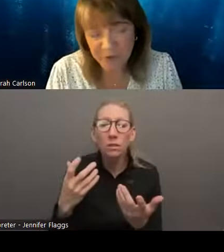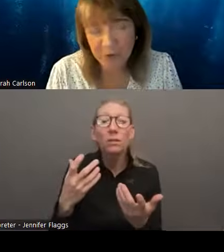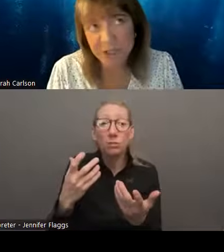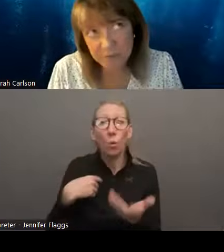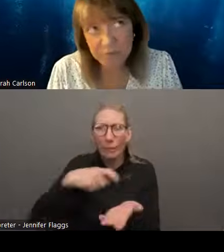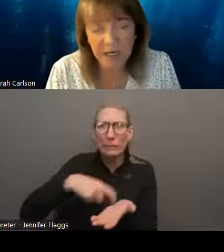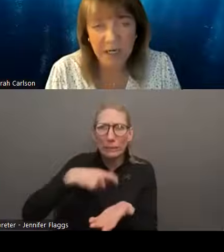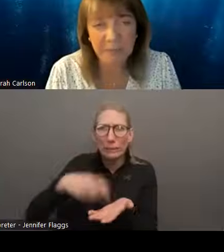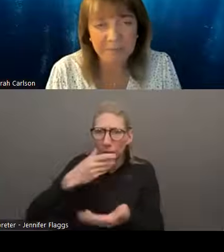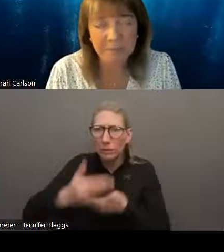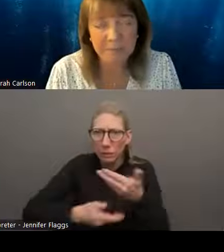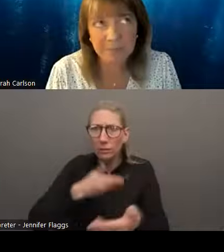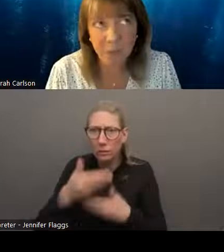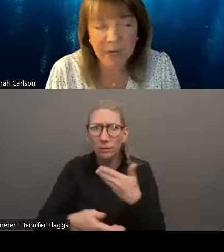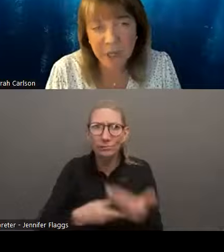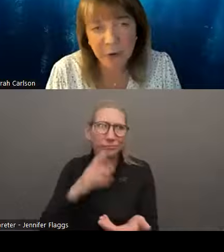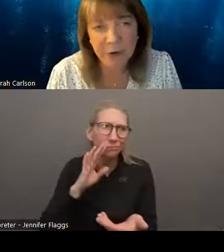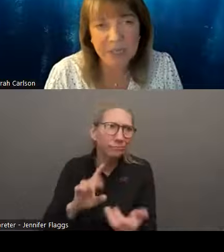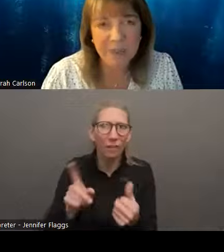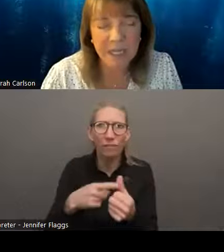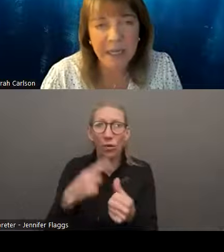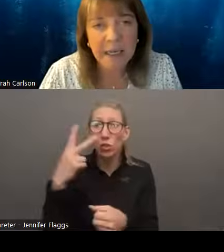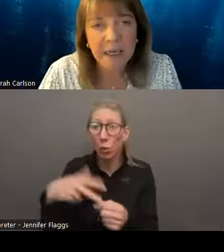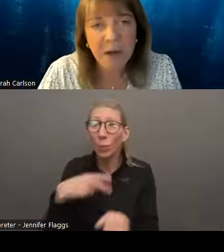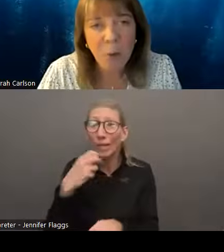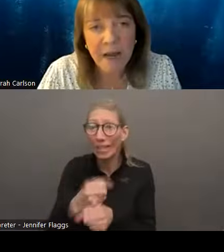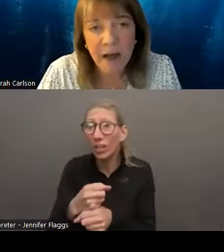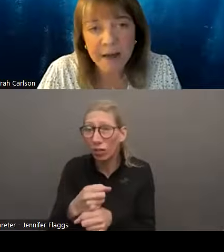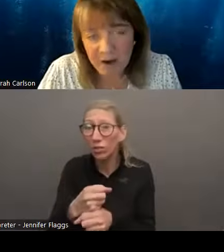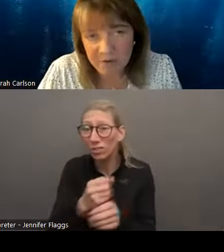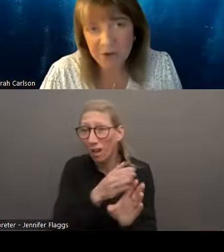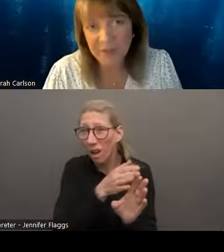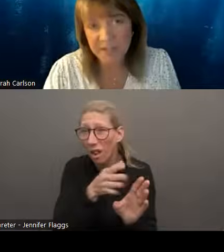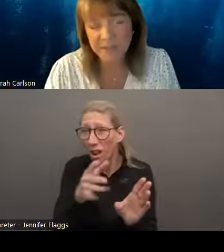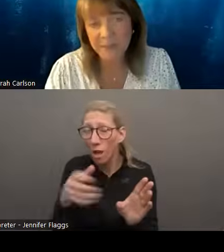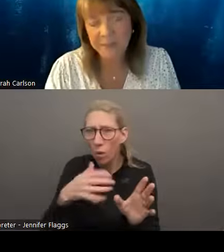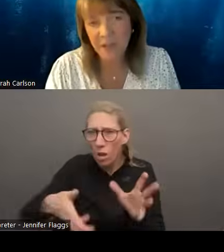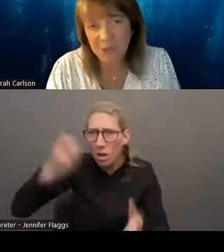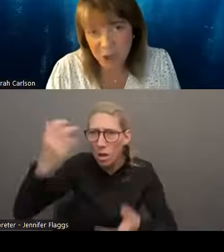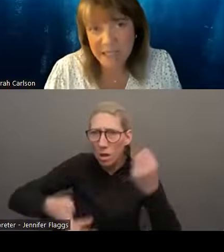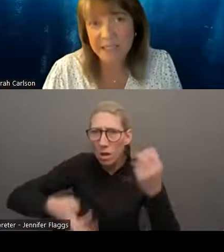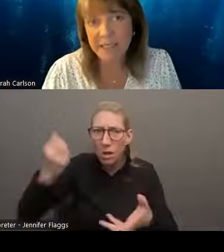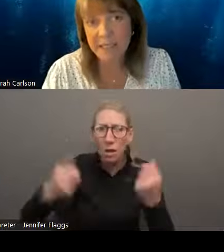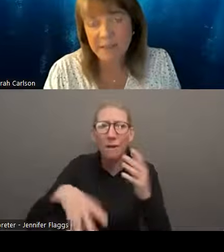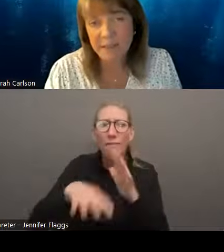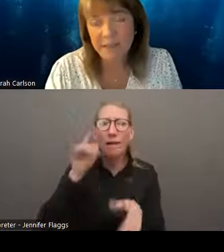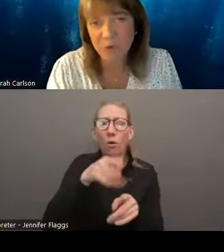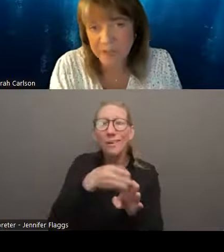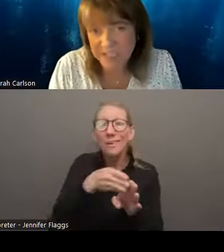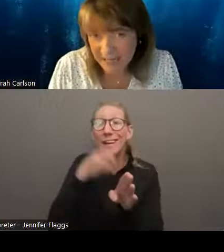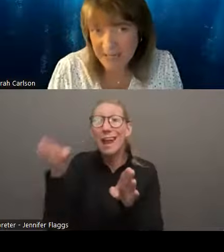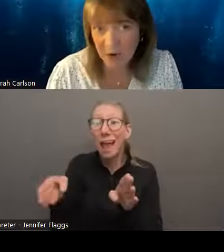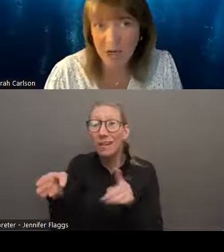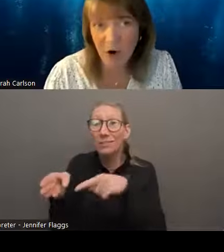for the first 3 years, I would say, we uncovered this adjacent sort